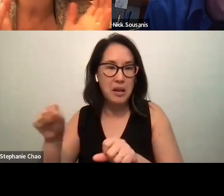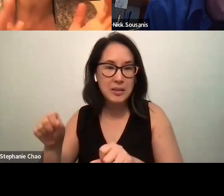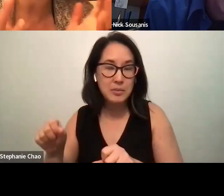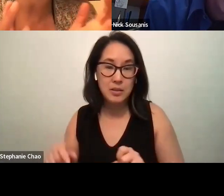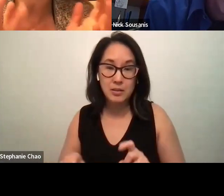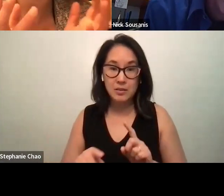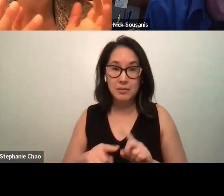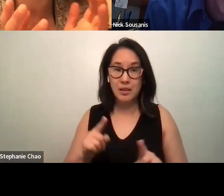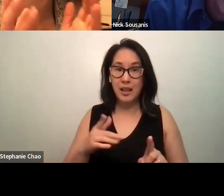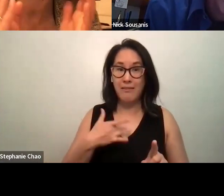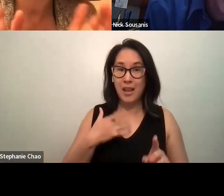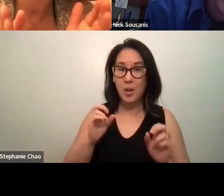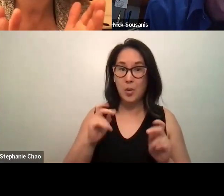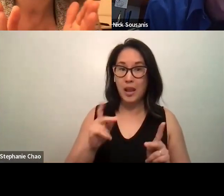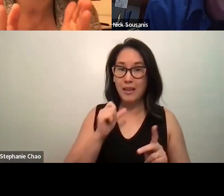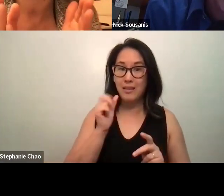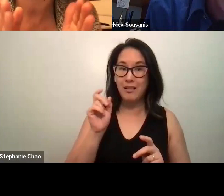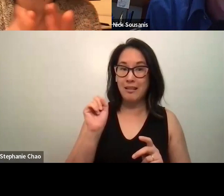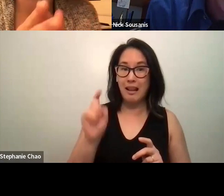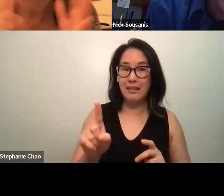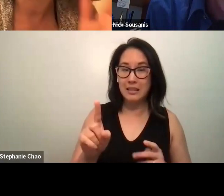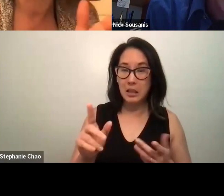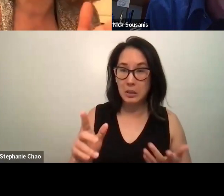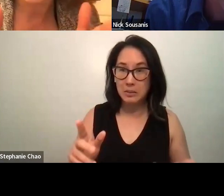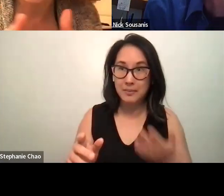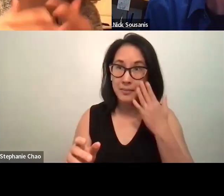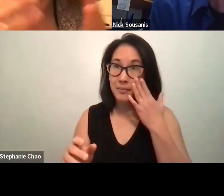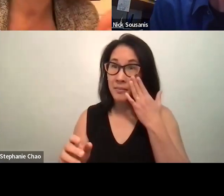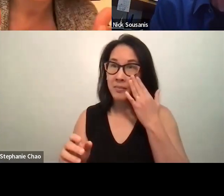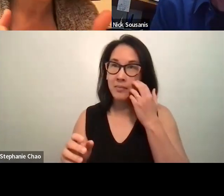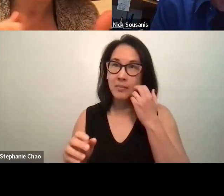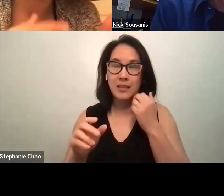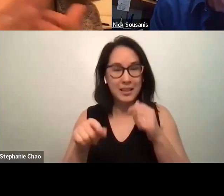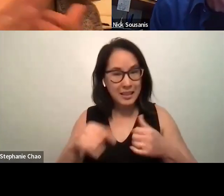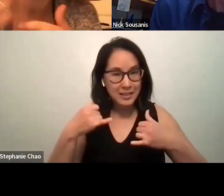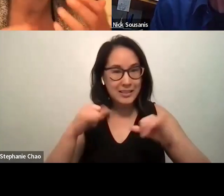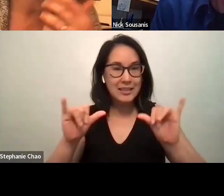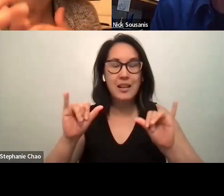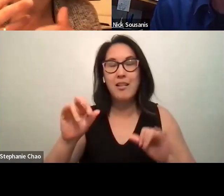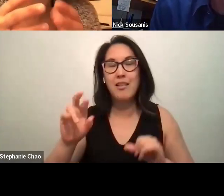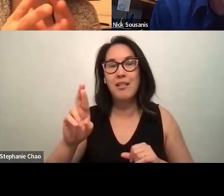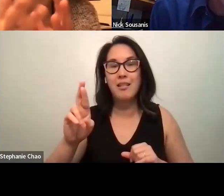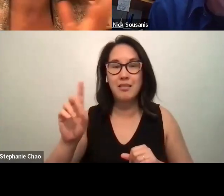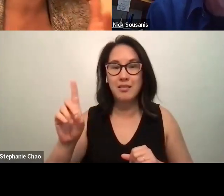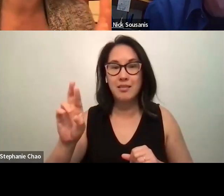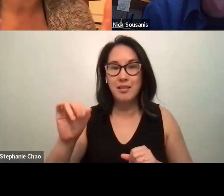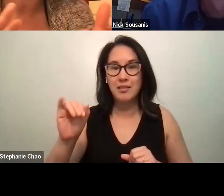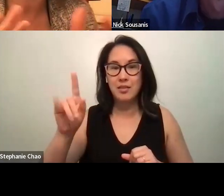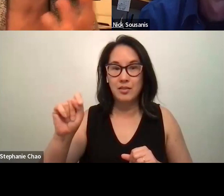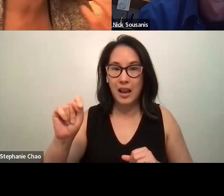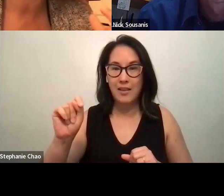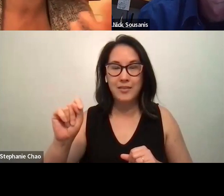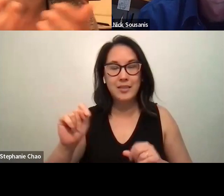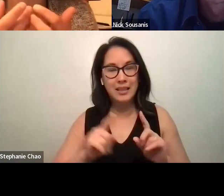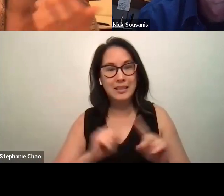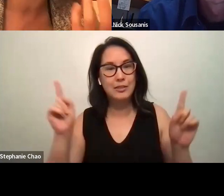fine not asking that question, because I do think that if we, these are still drafts, and we got a lot of great feedback today of like different directions